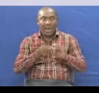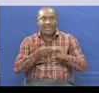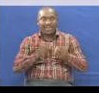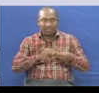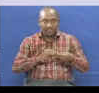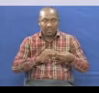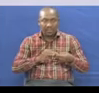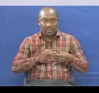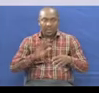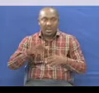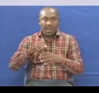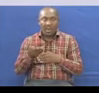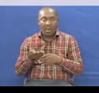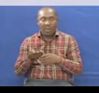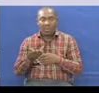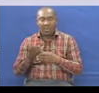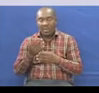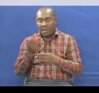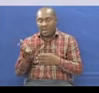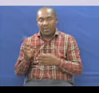or a number of objects